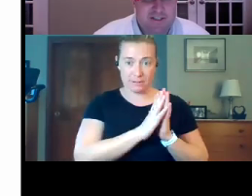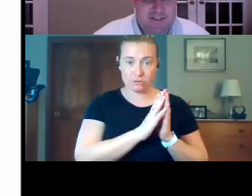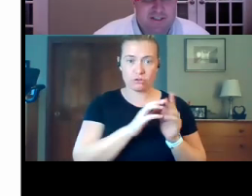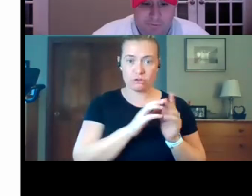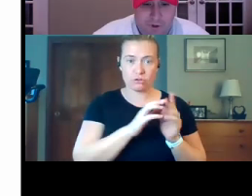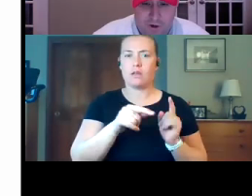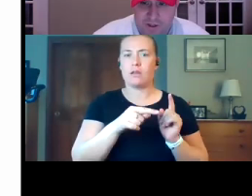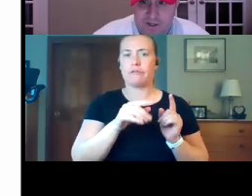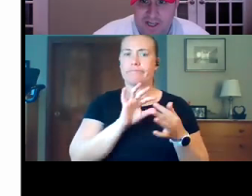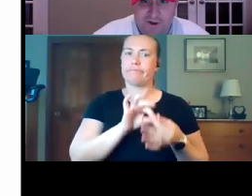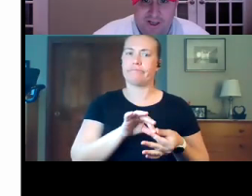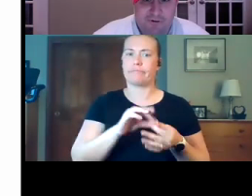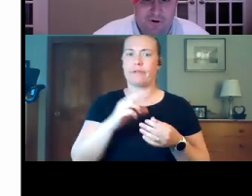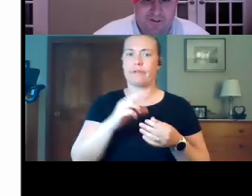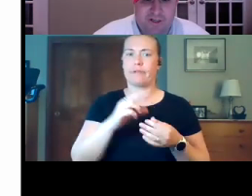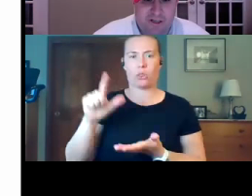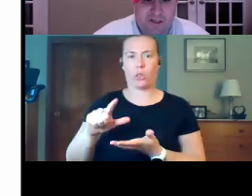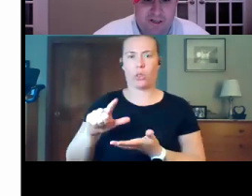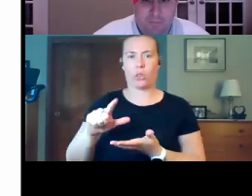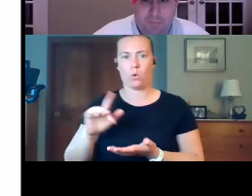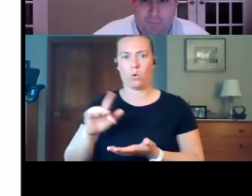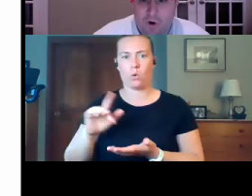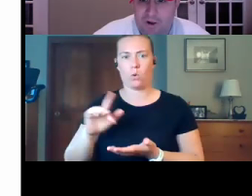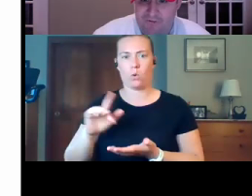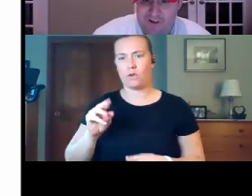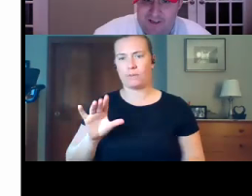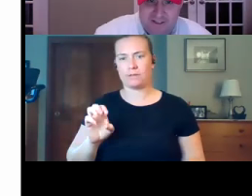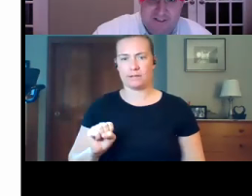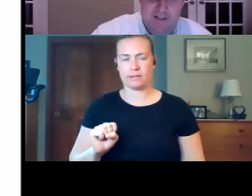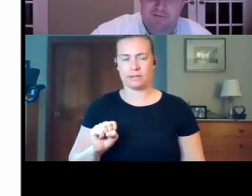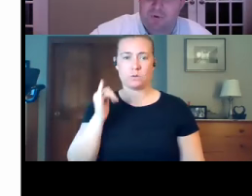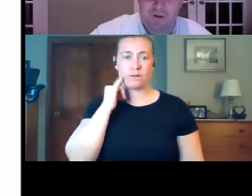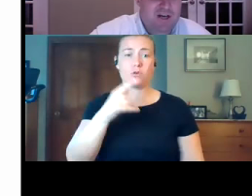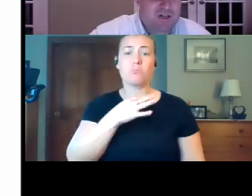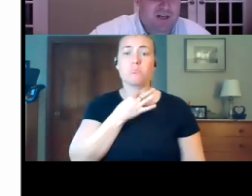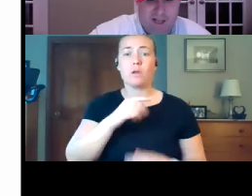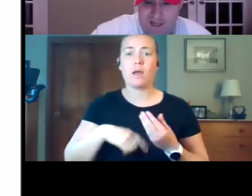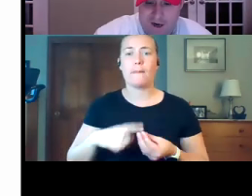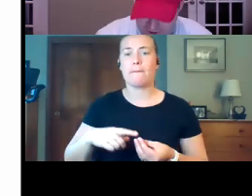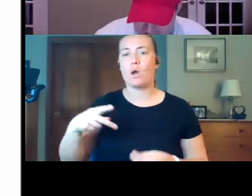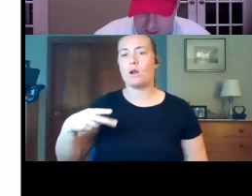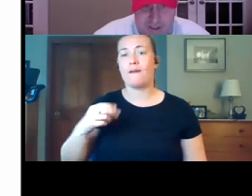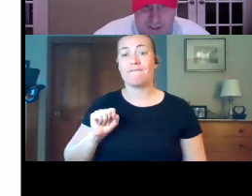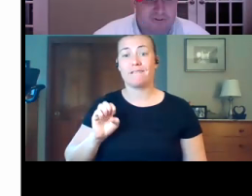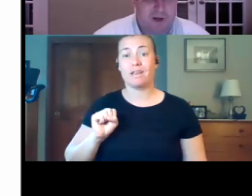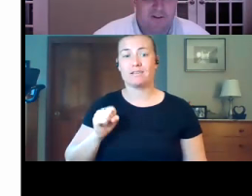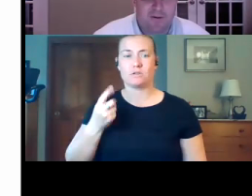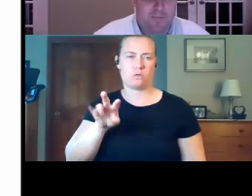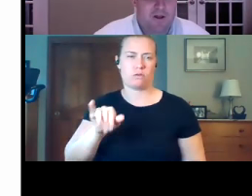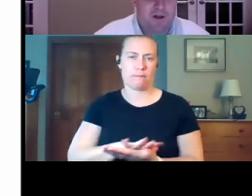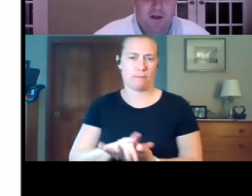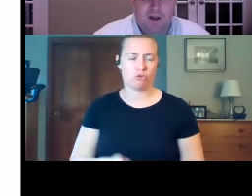pharmacies. And so we encourage you to take a look if you're interested in more about phases of implementation and how strategies correspond